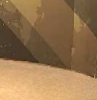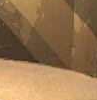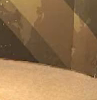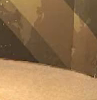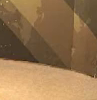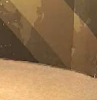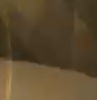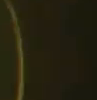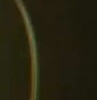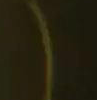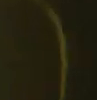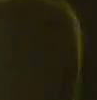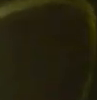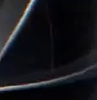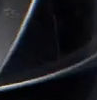hour.